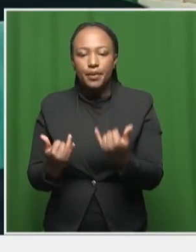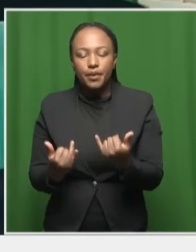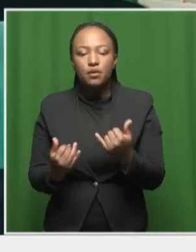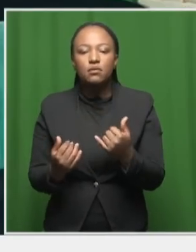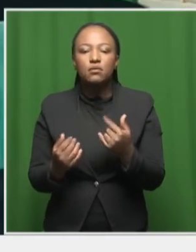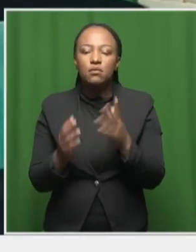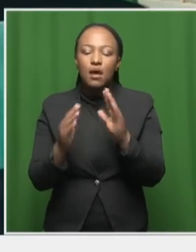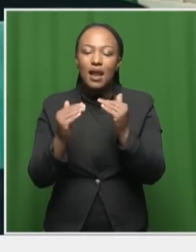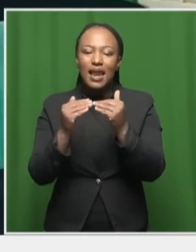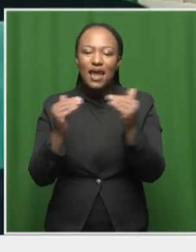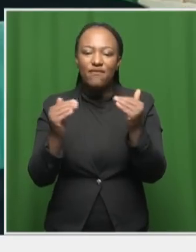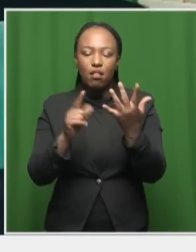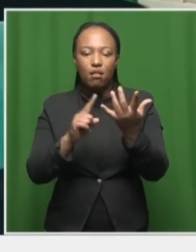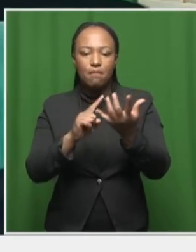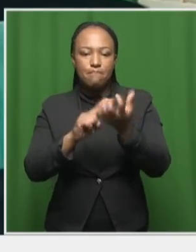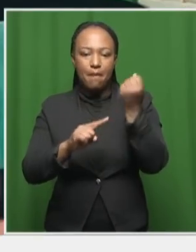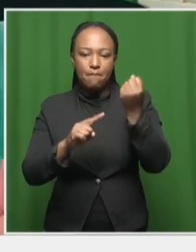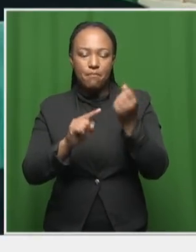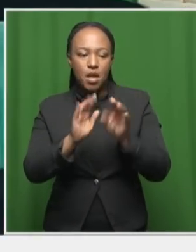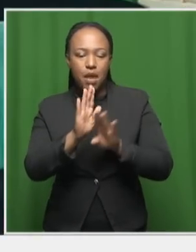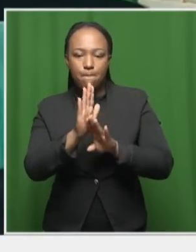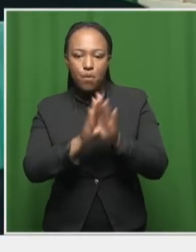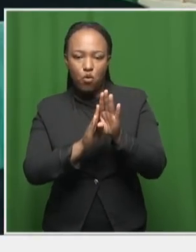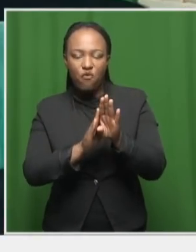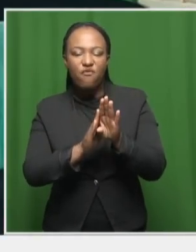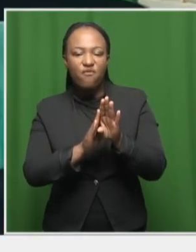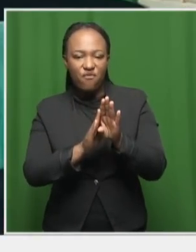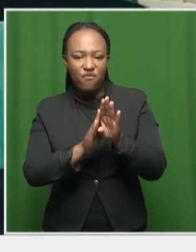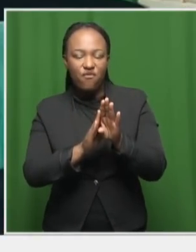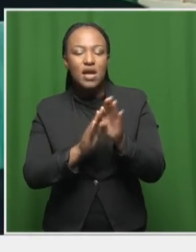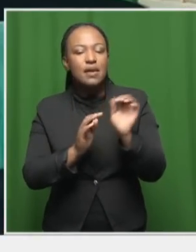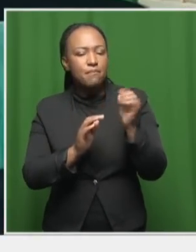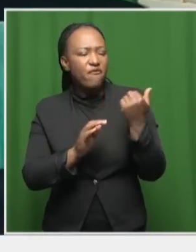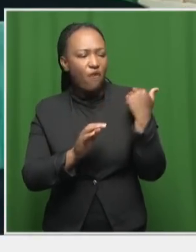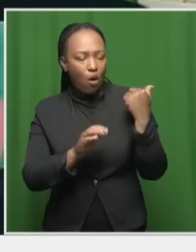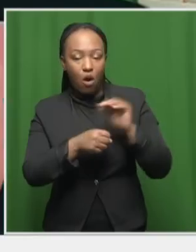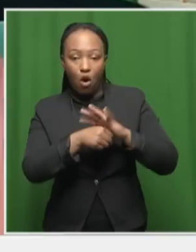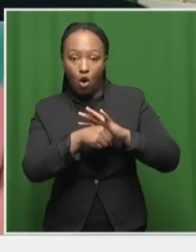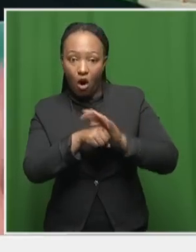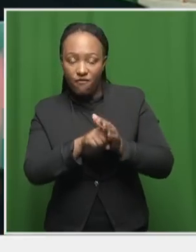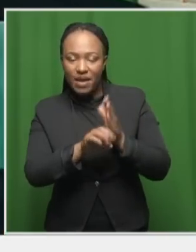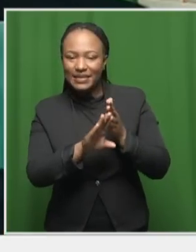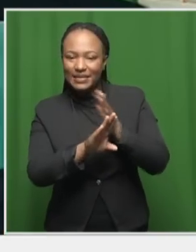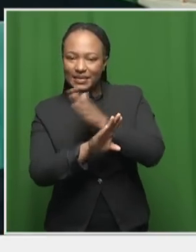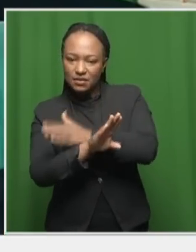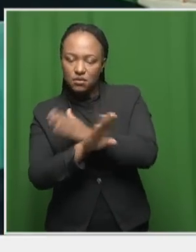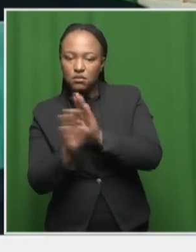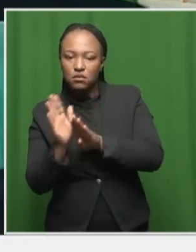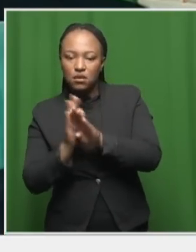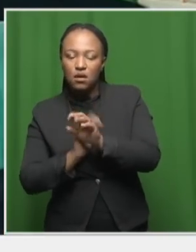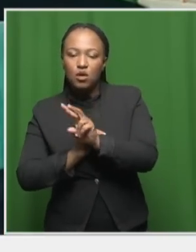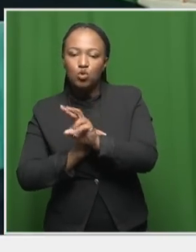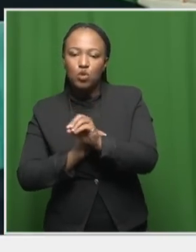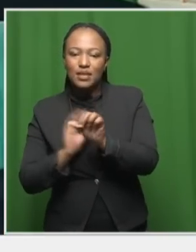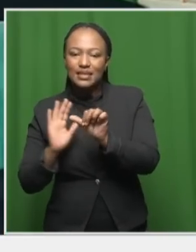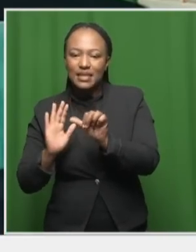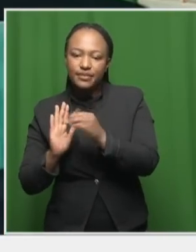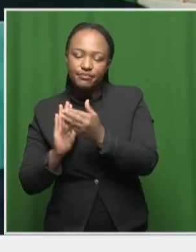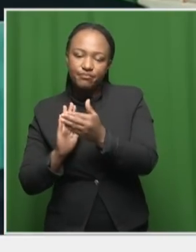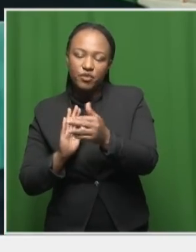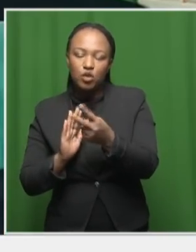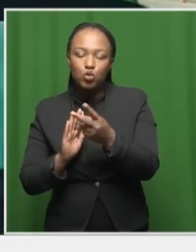level of achievement over time is improving. It was improving up to the pandemic. So between 2006 to 2011